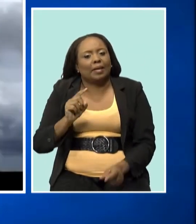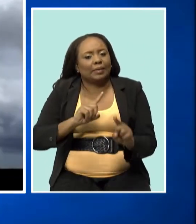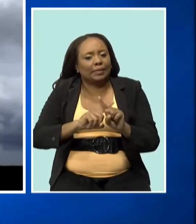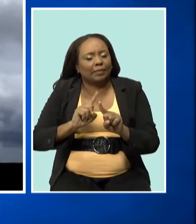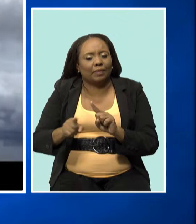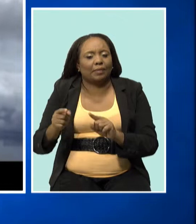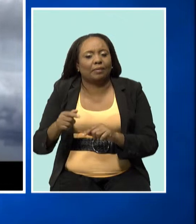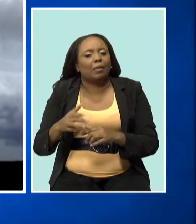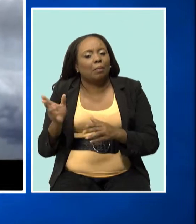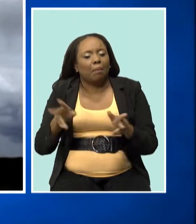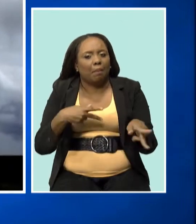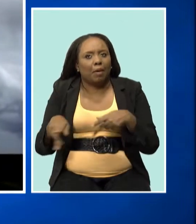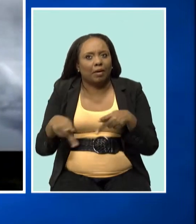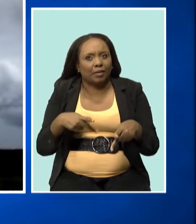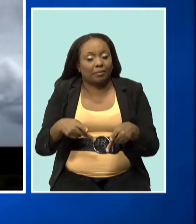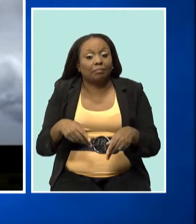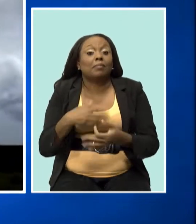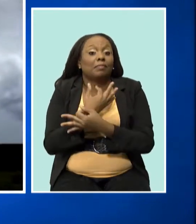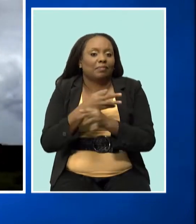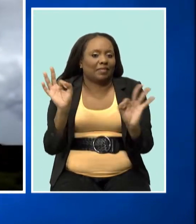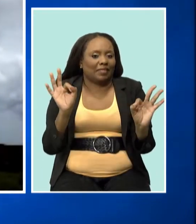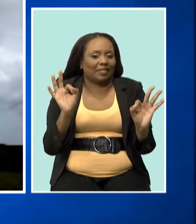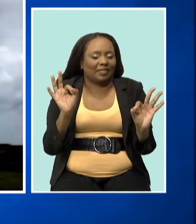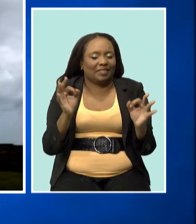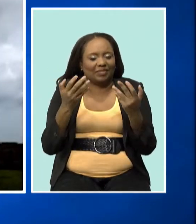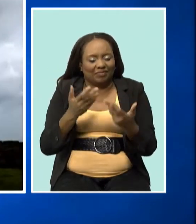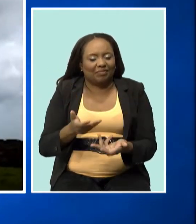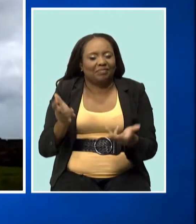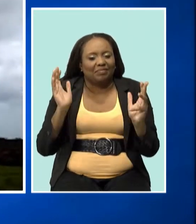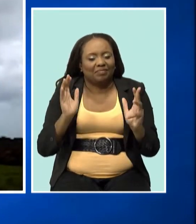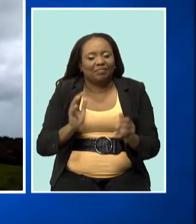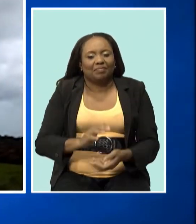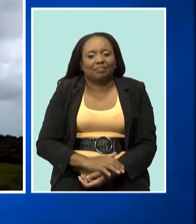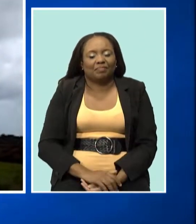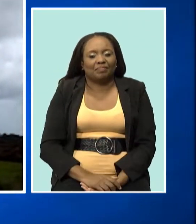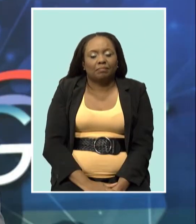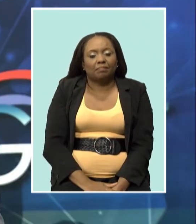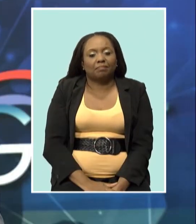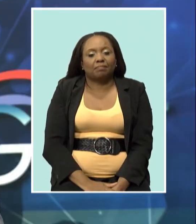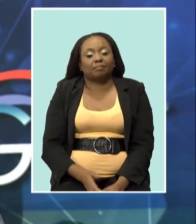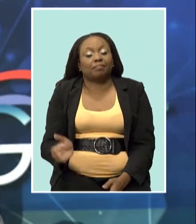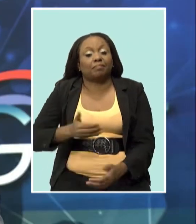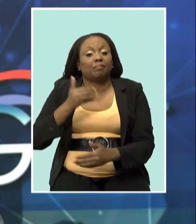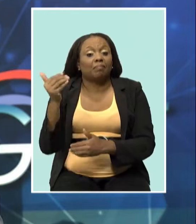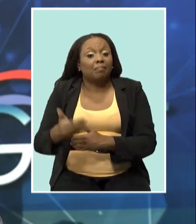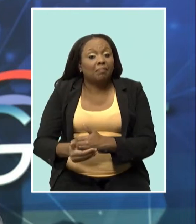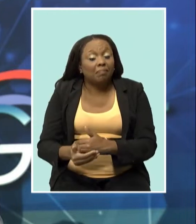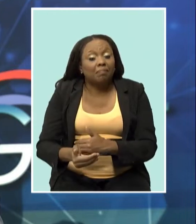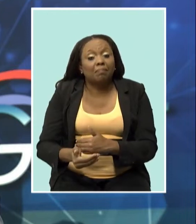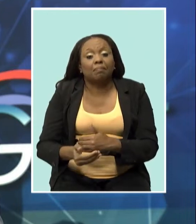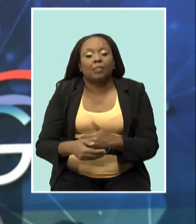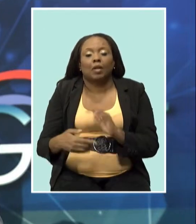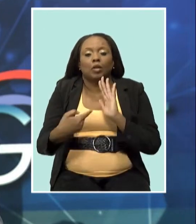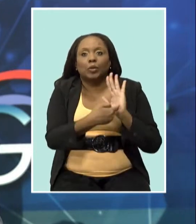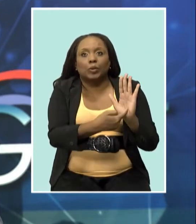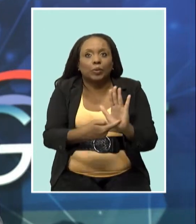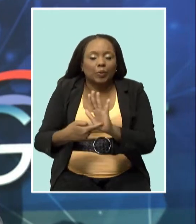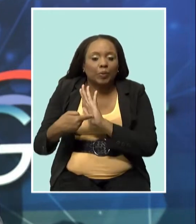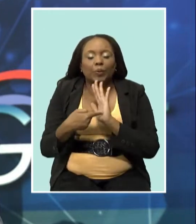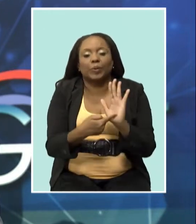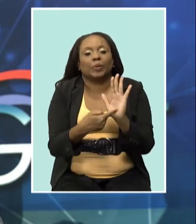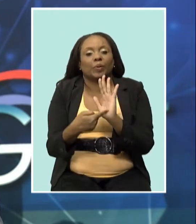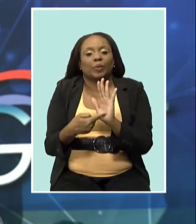the measurements can change from 15 feet to 25 feet and that sort of thing. So, but tentatively, we're looking at 15 feet, which is